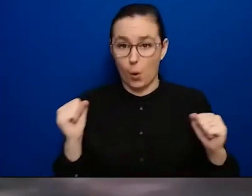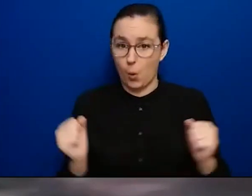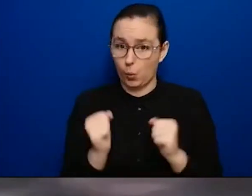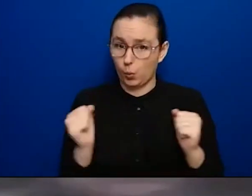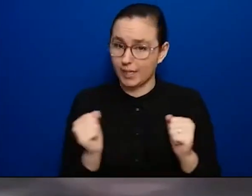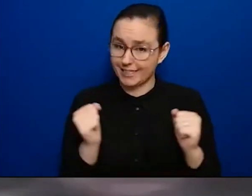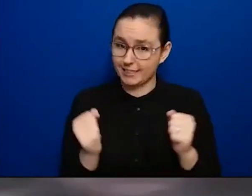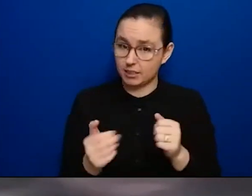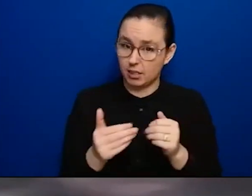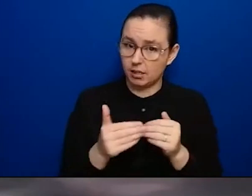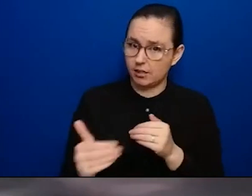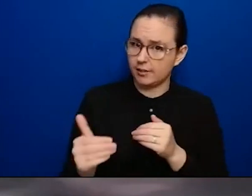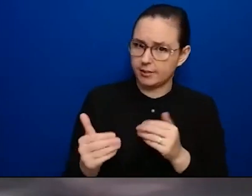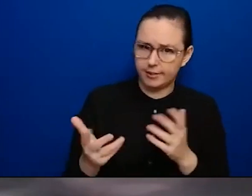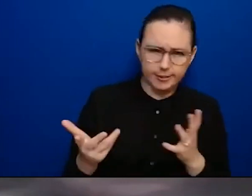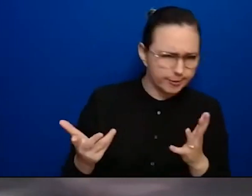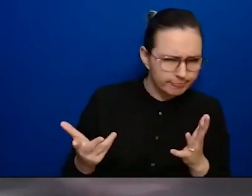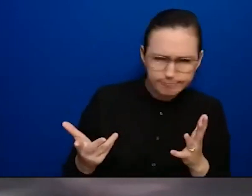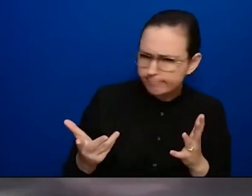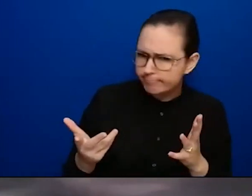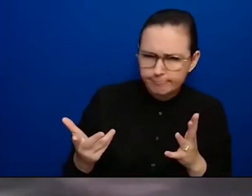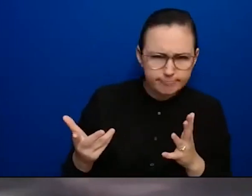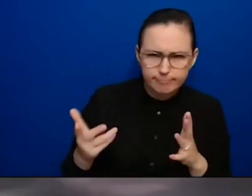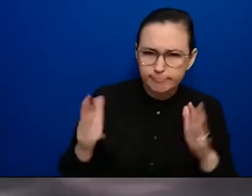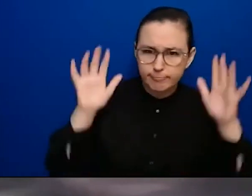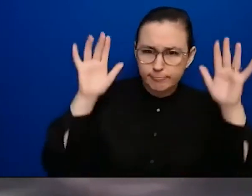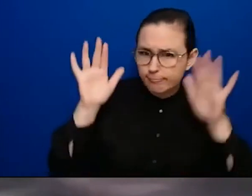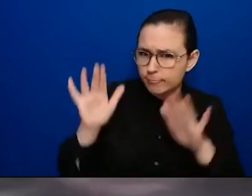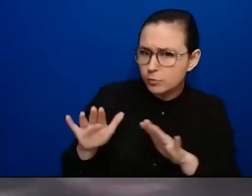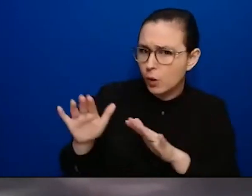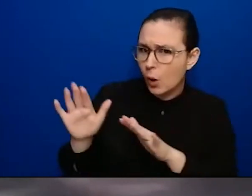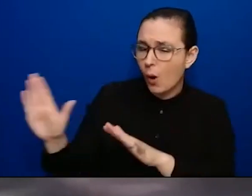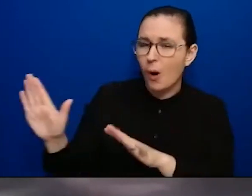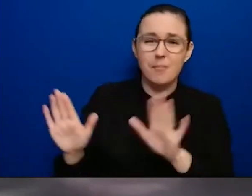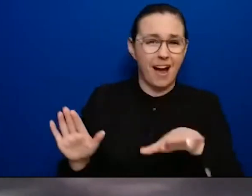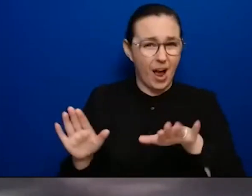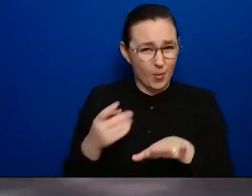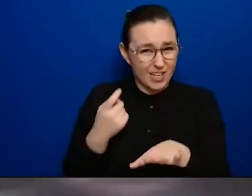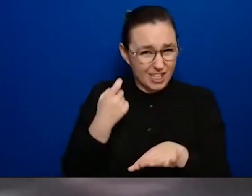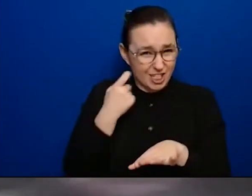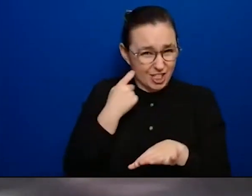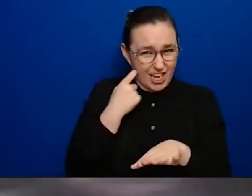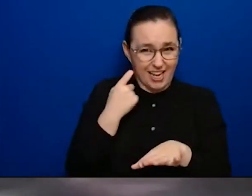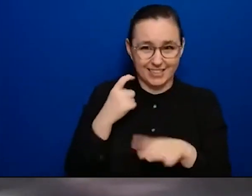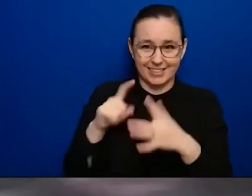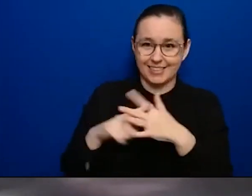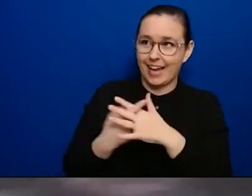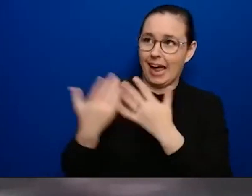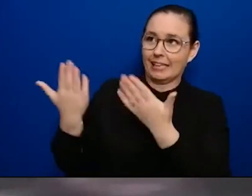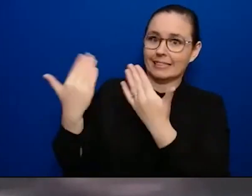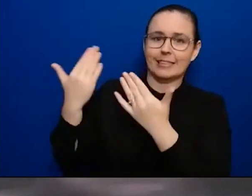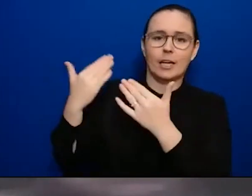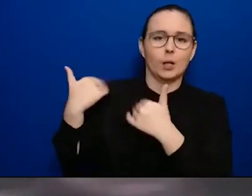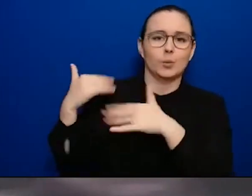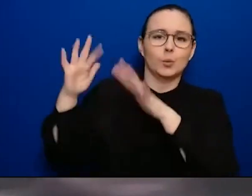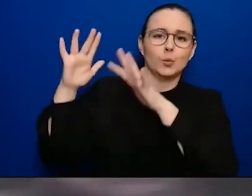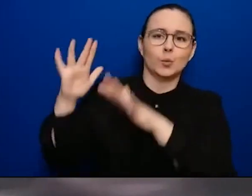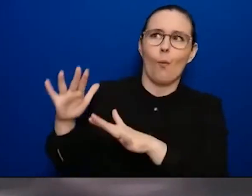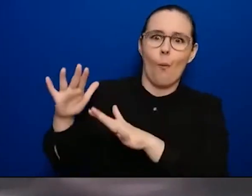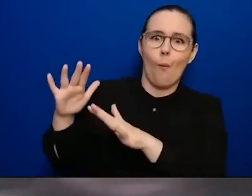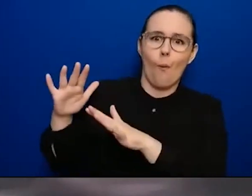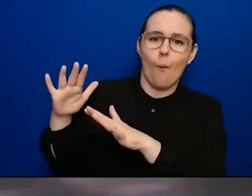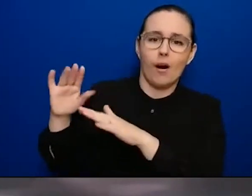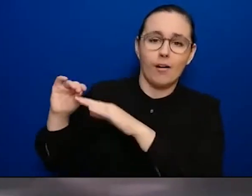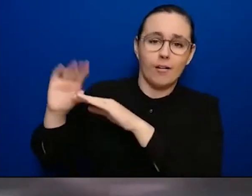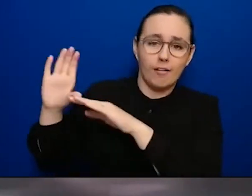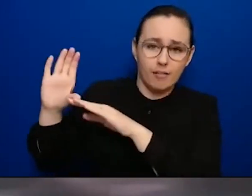implications, but we are really just starting that whole snow period. Parts of the rest of the province are being buried with snow.